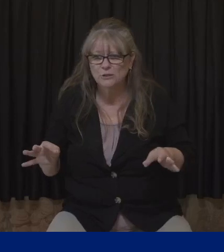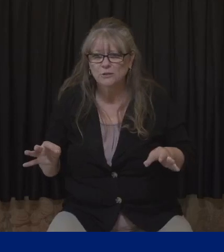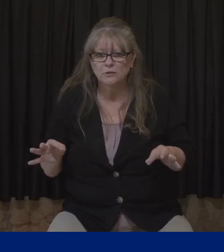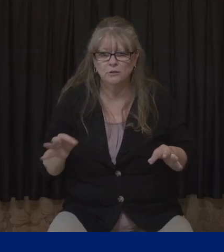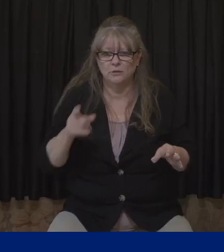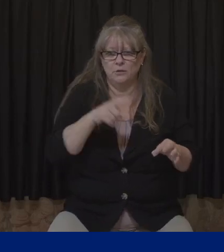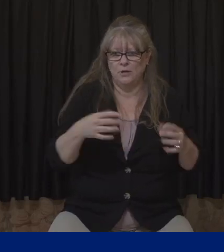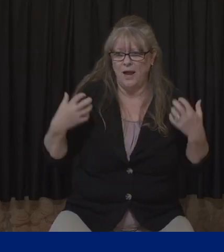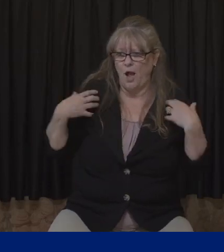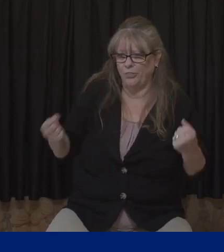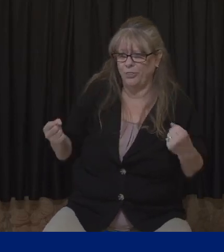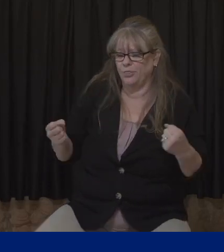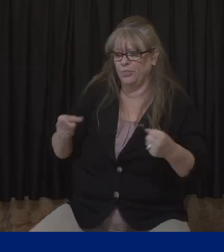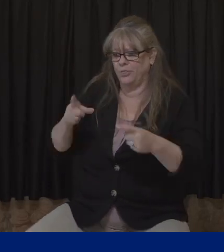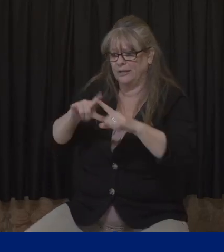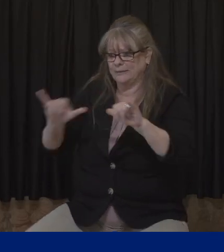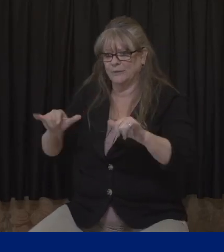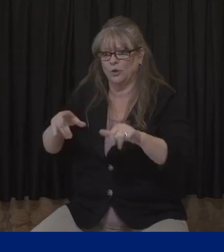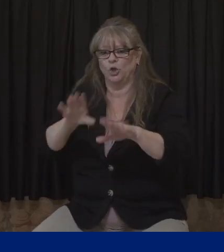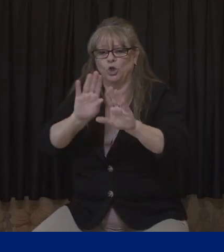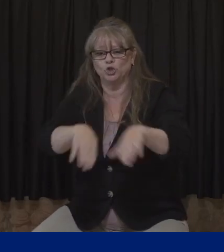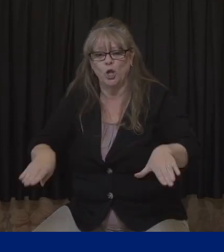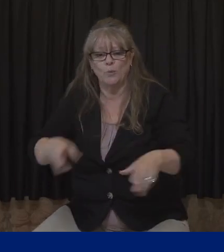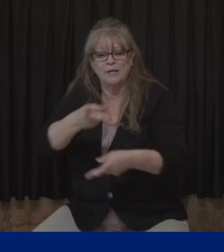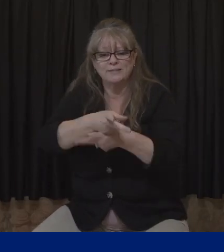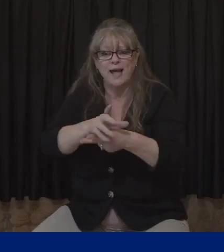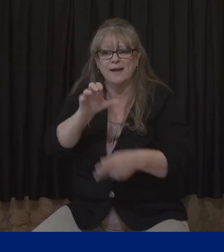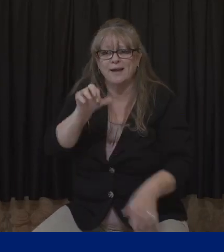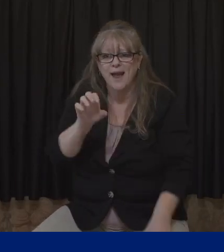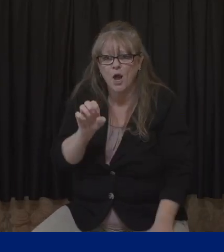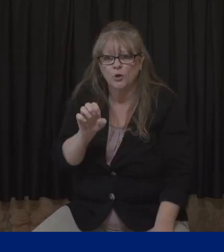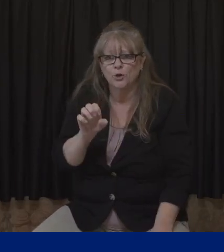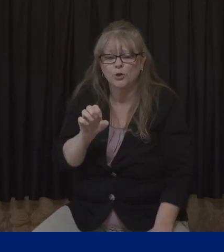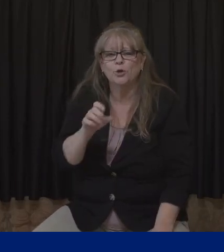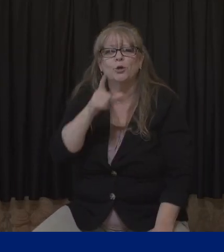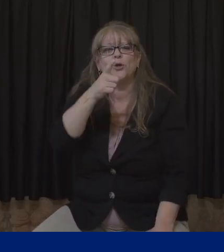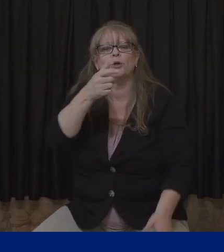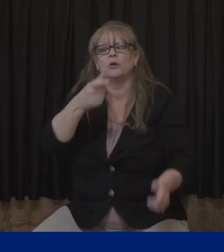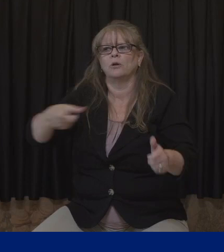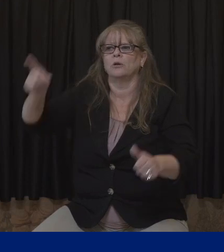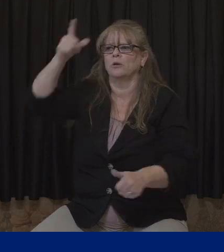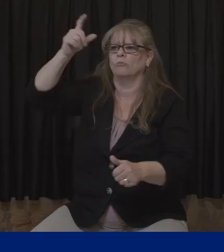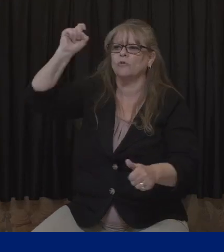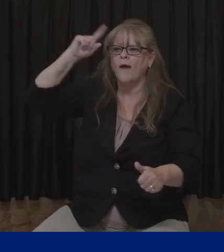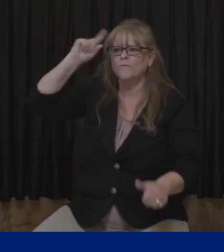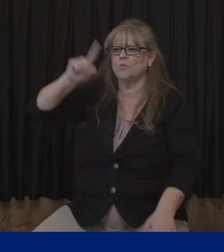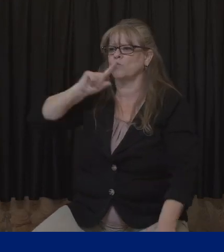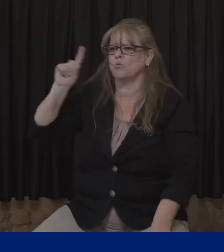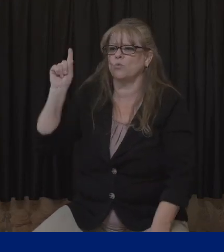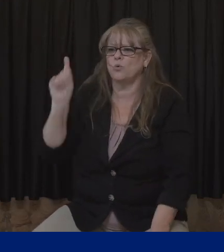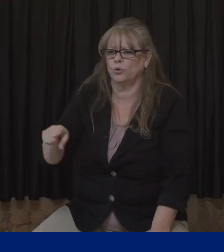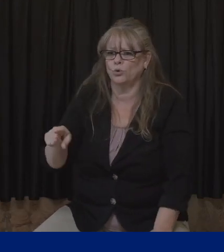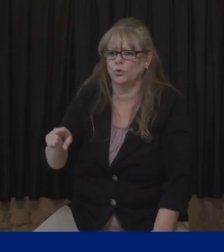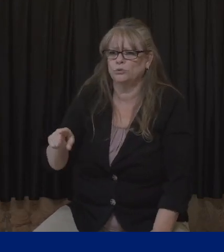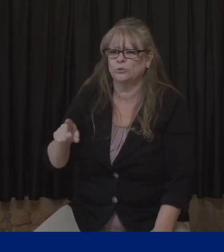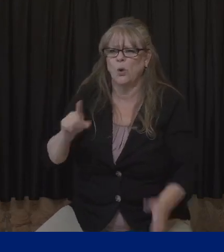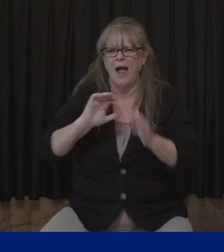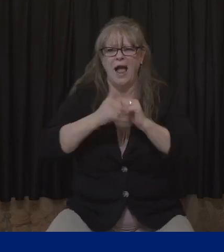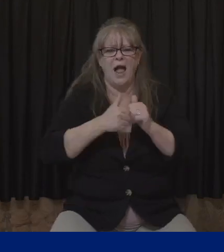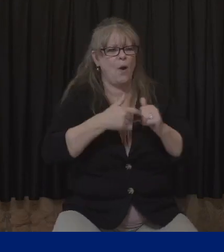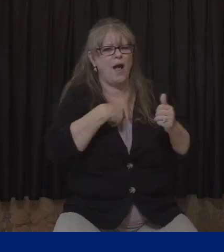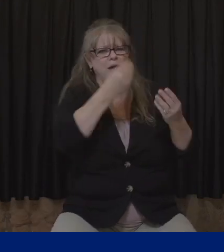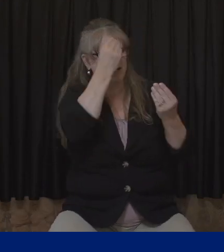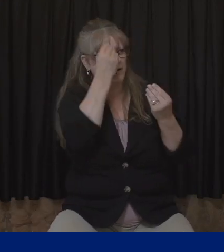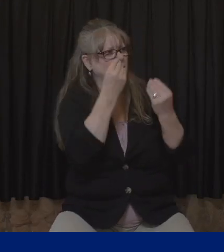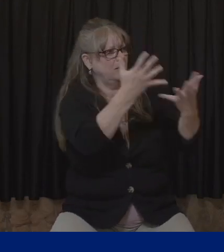order that addresses some of that, but that's a really hard decision to make. Do I confront my employer? What kind of resources and enforcement will you put